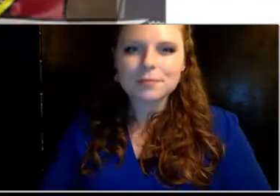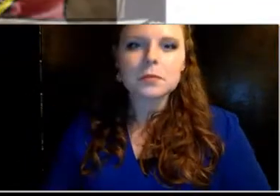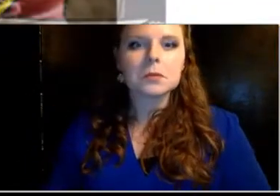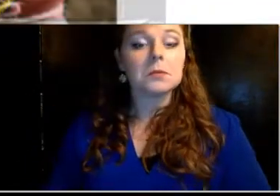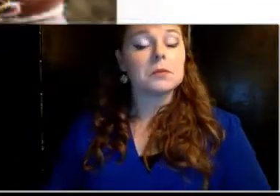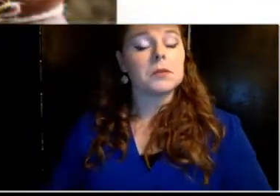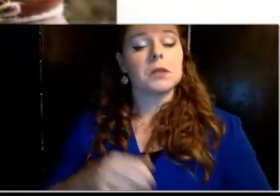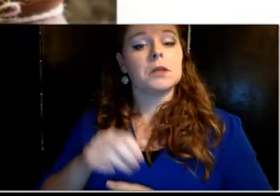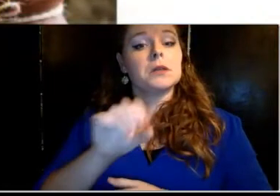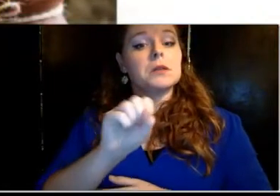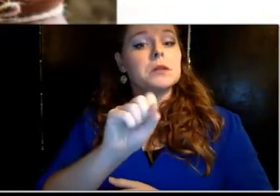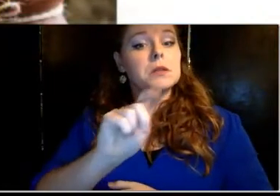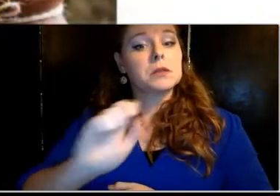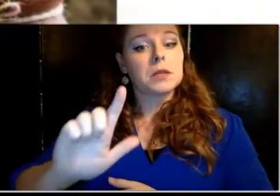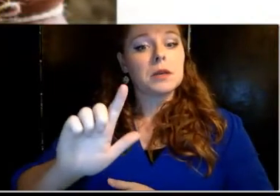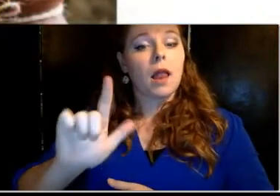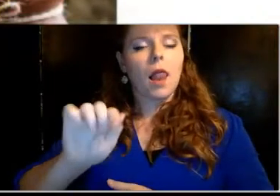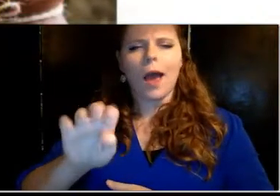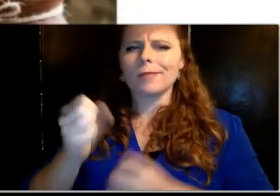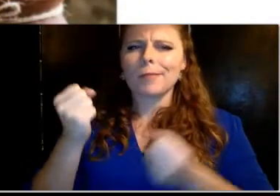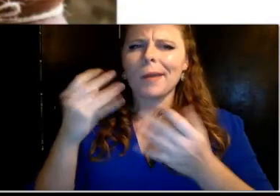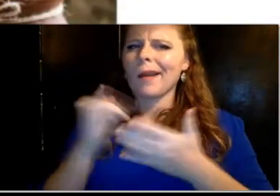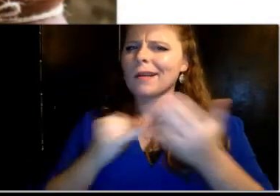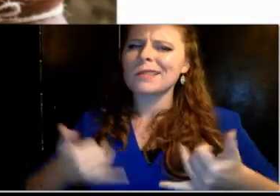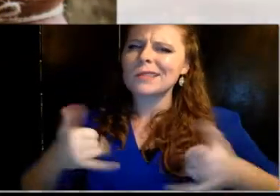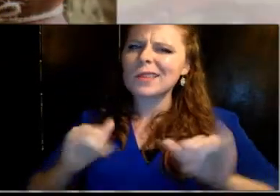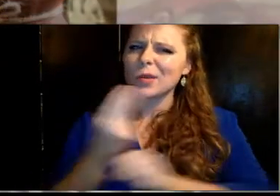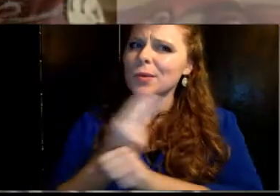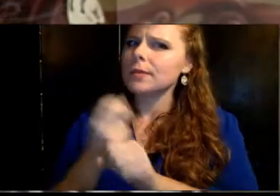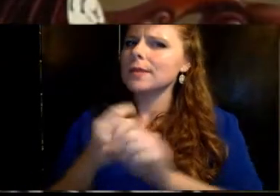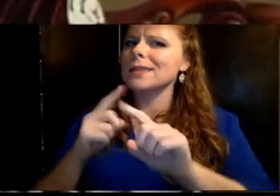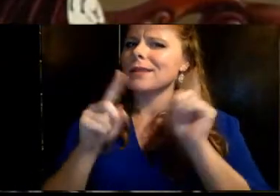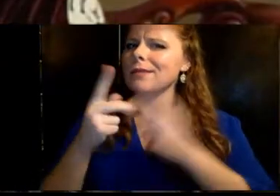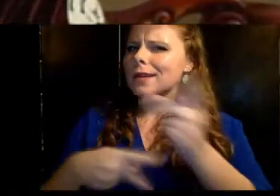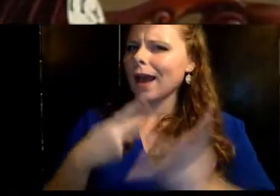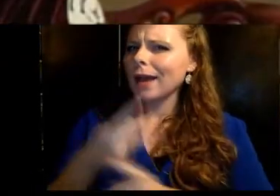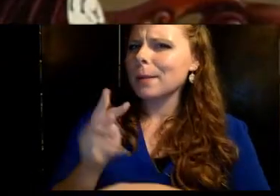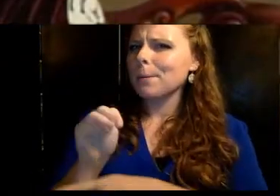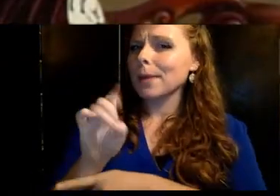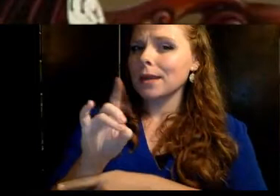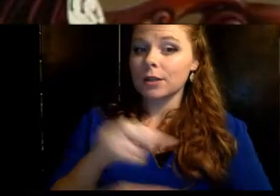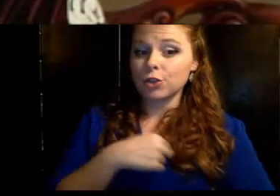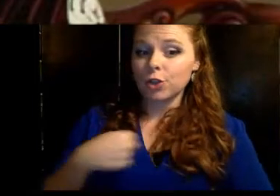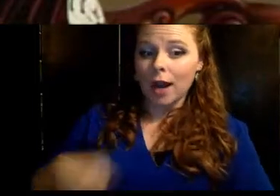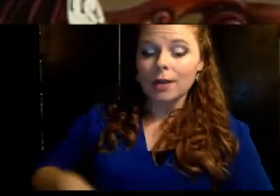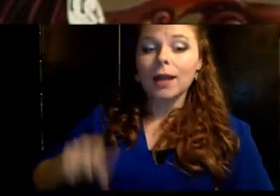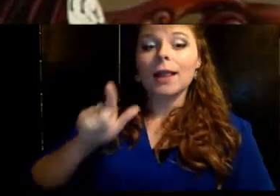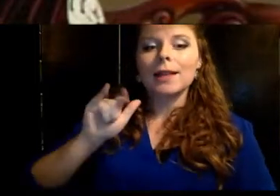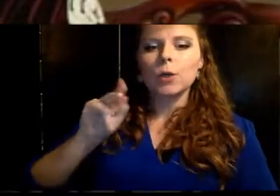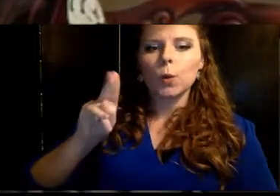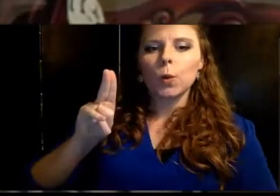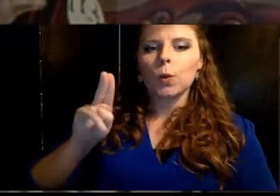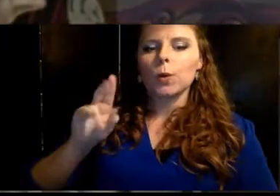The still life is used by all types of artists who use all different kinds of media. Chinese artist Liu